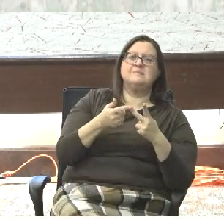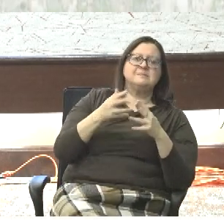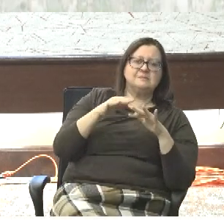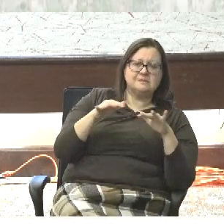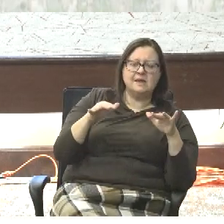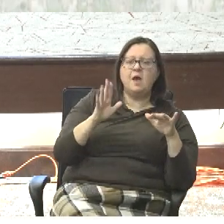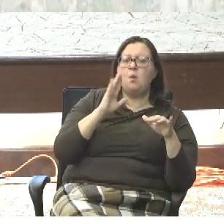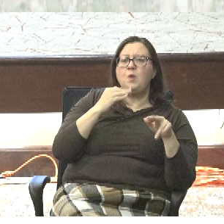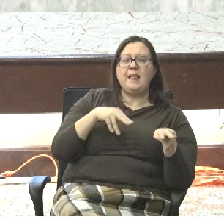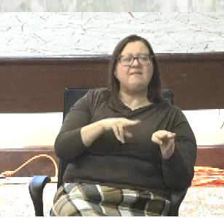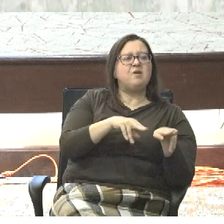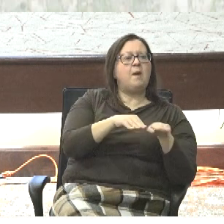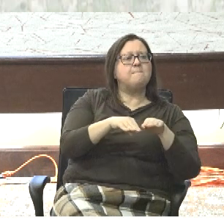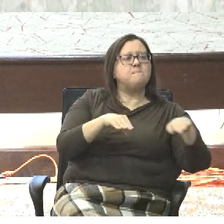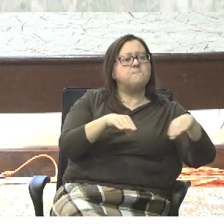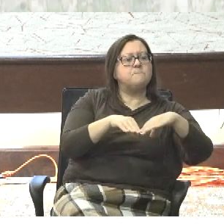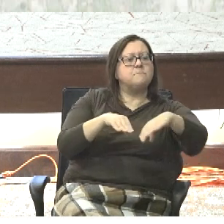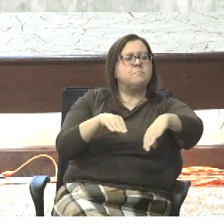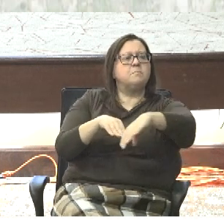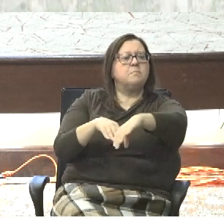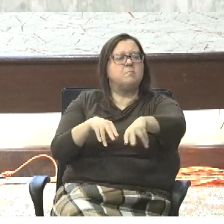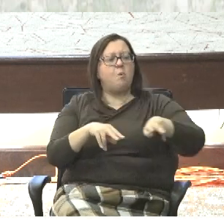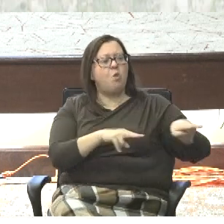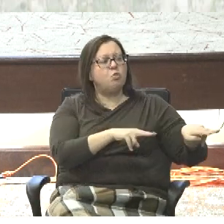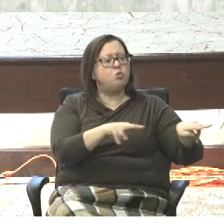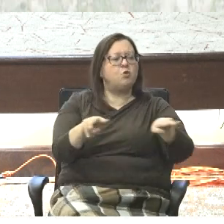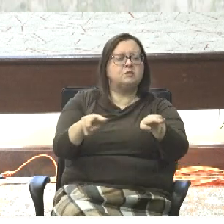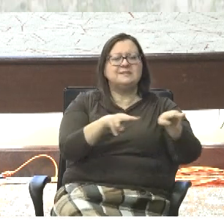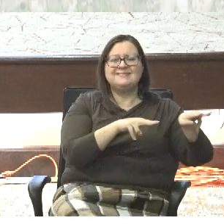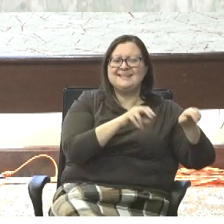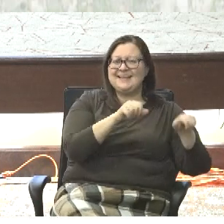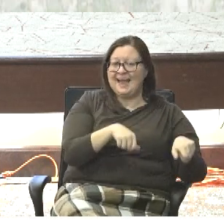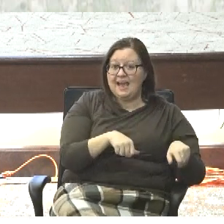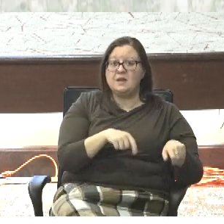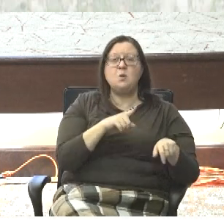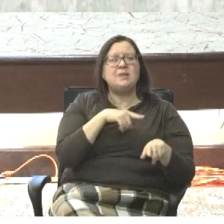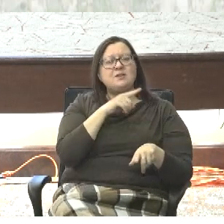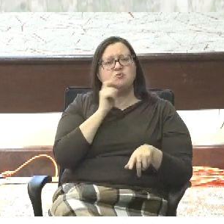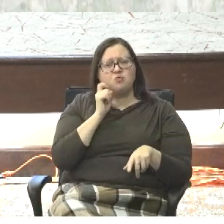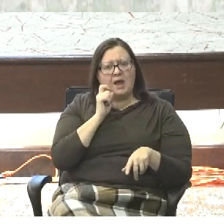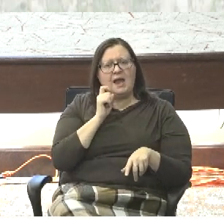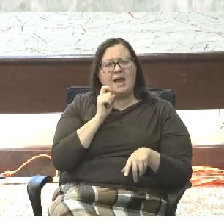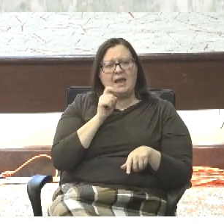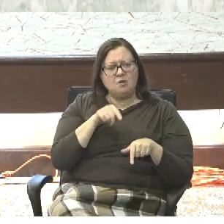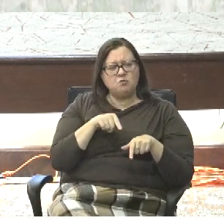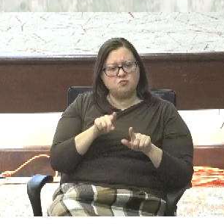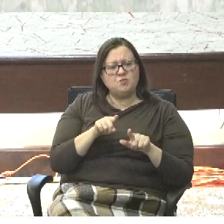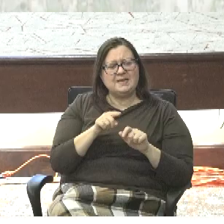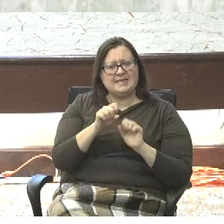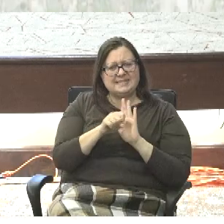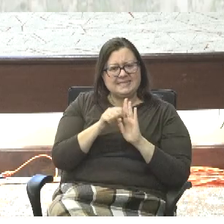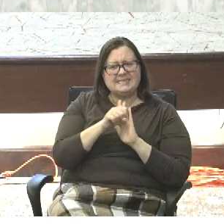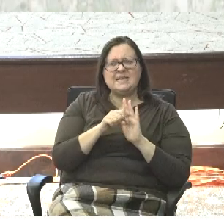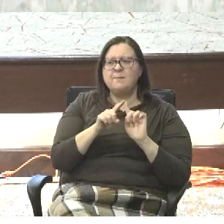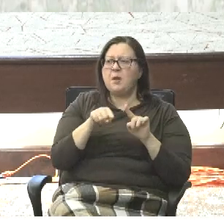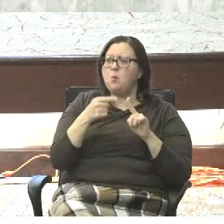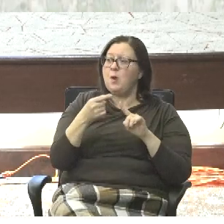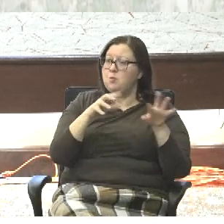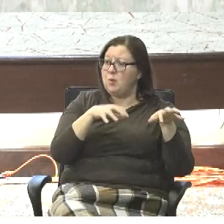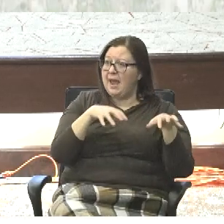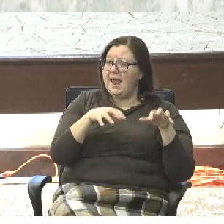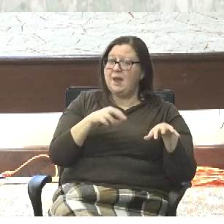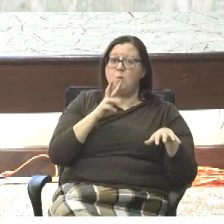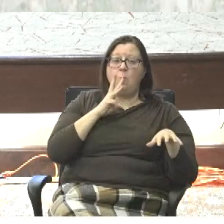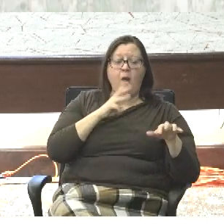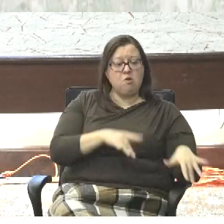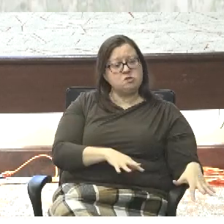boardwalk overlooks, and so these are going to be primarily dry throughout the season, but in rain events they will hold